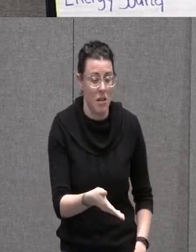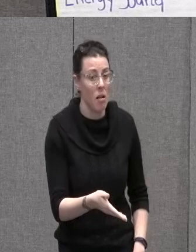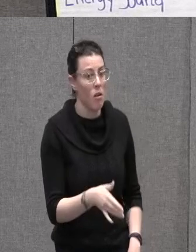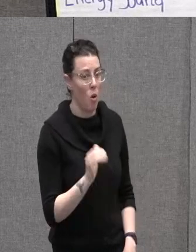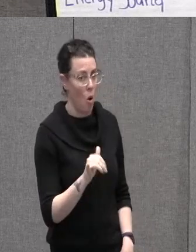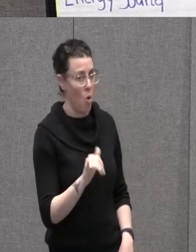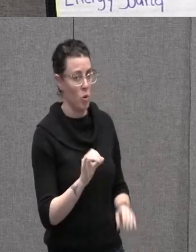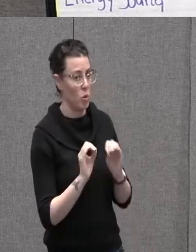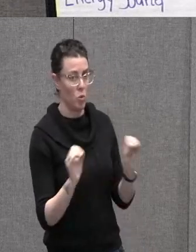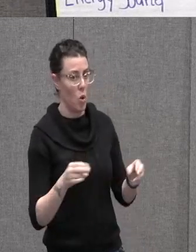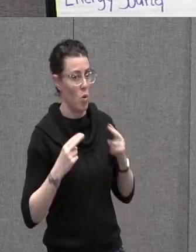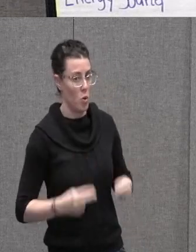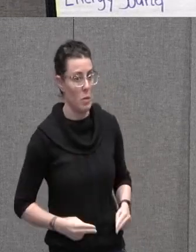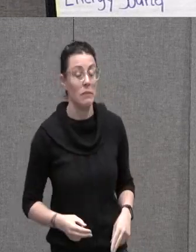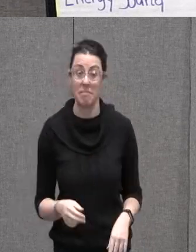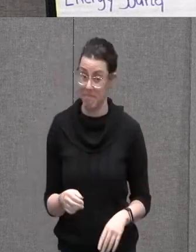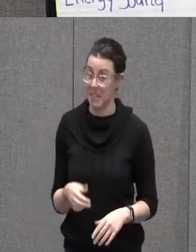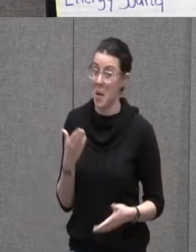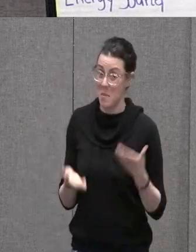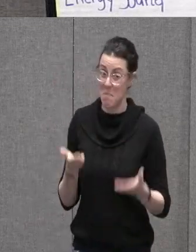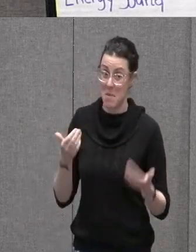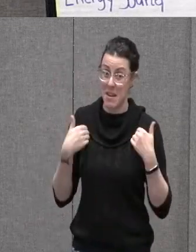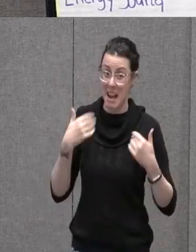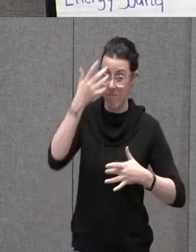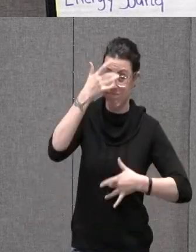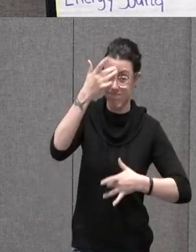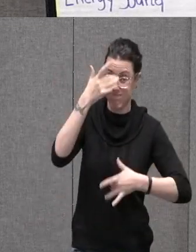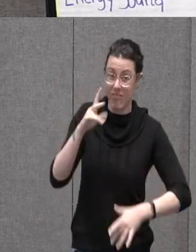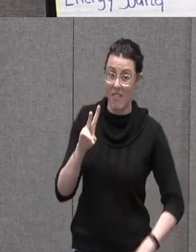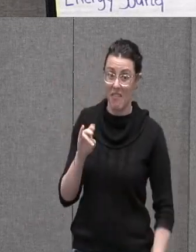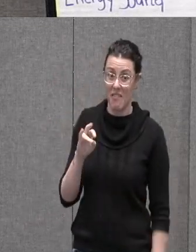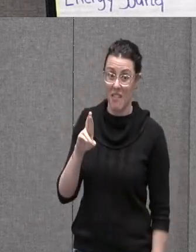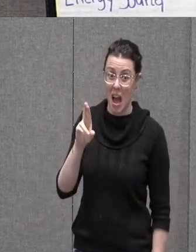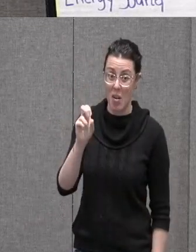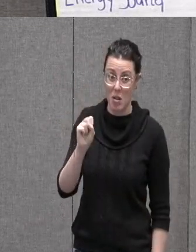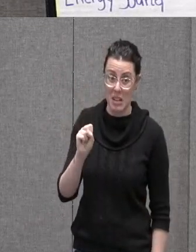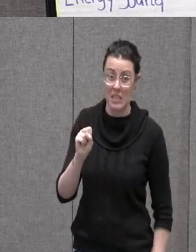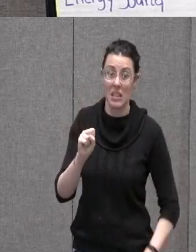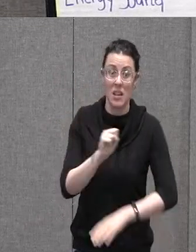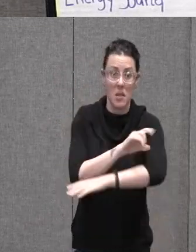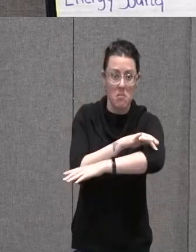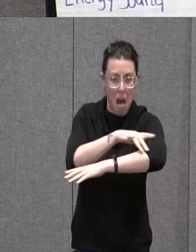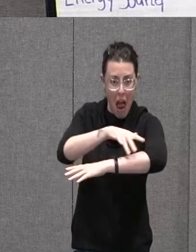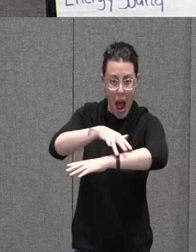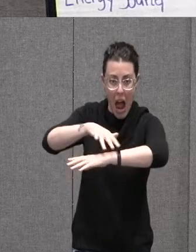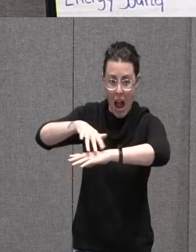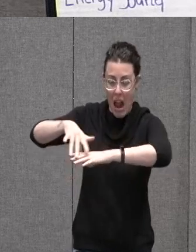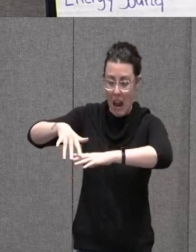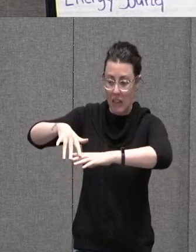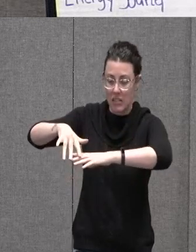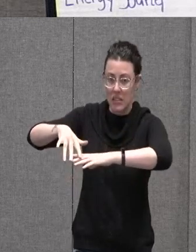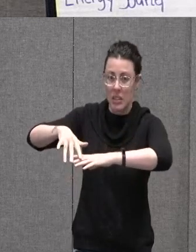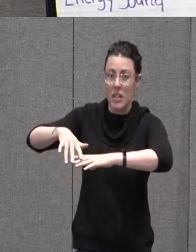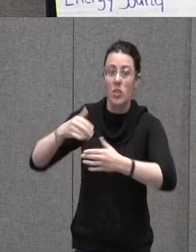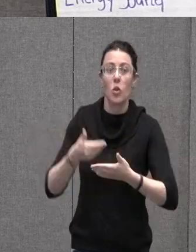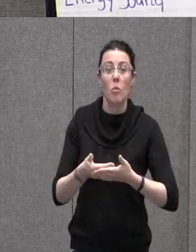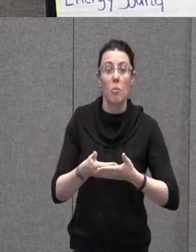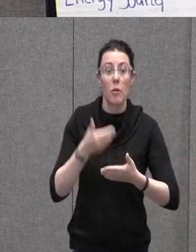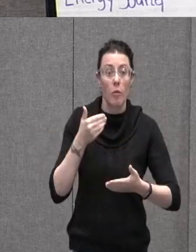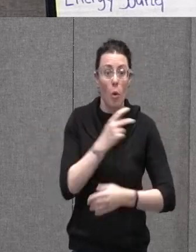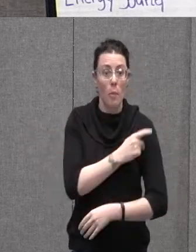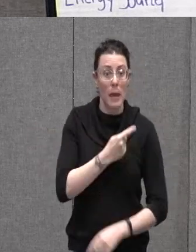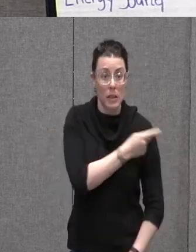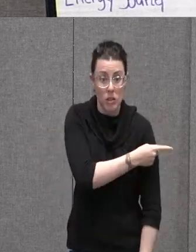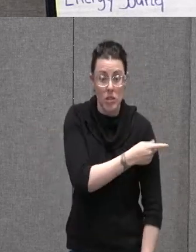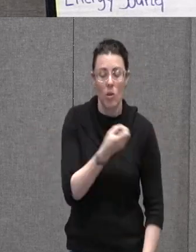be dangerous. Okay. It might have virus or bacteria on surfaces within the hospital room. Okay. So before another patient or a doctor goes